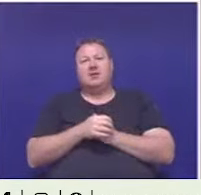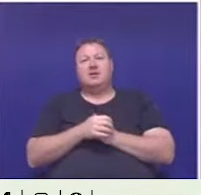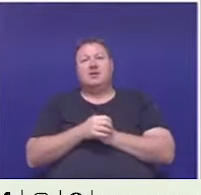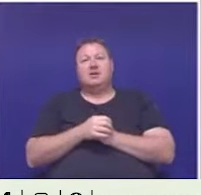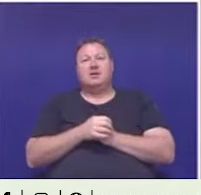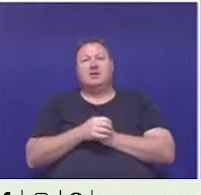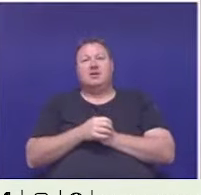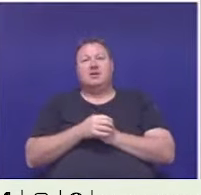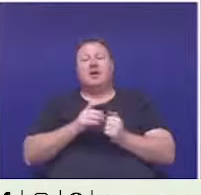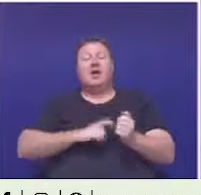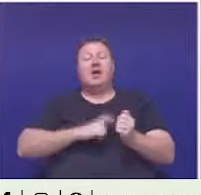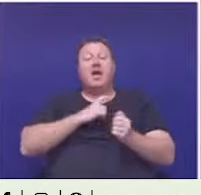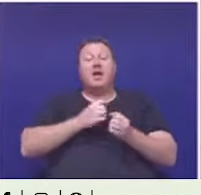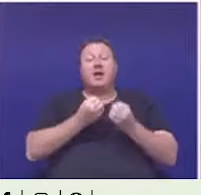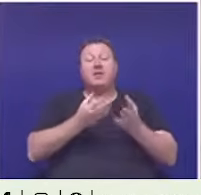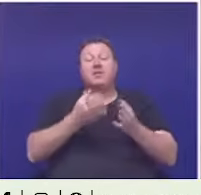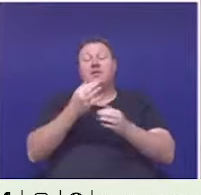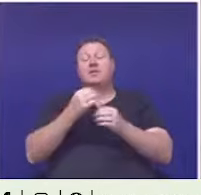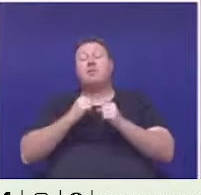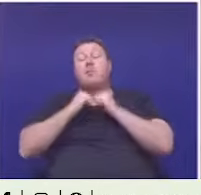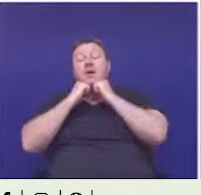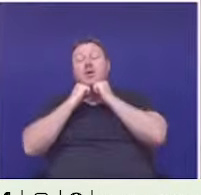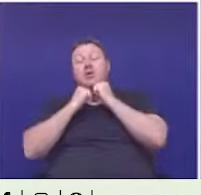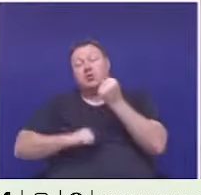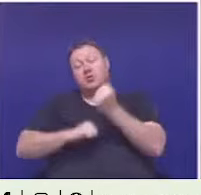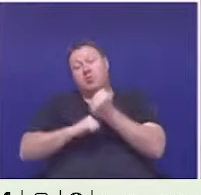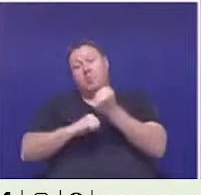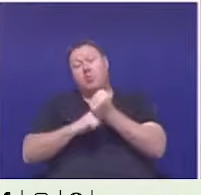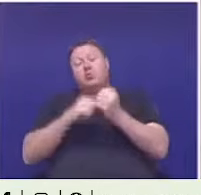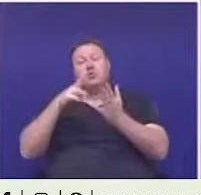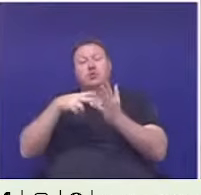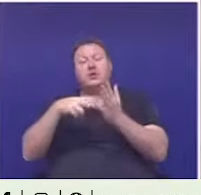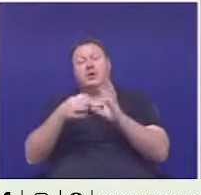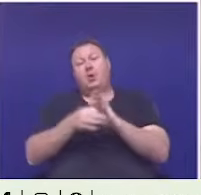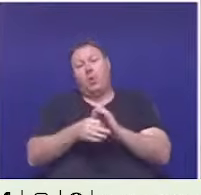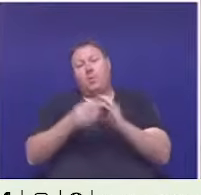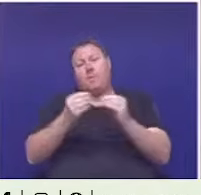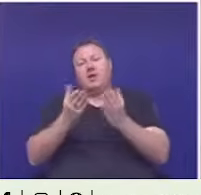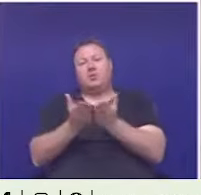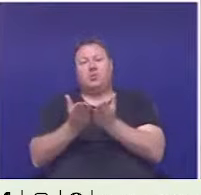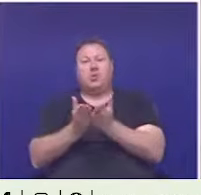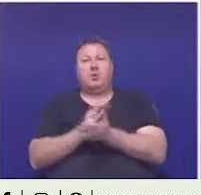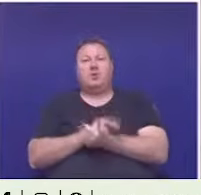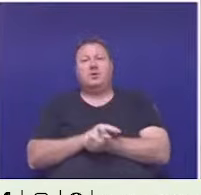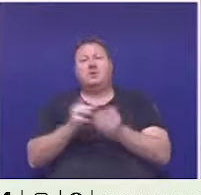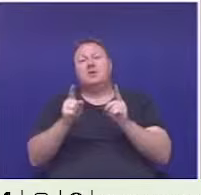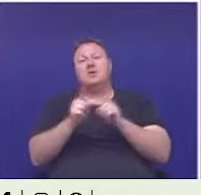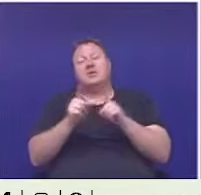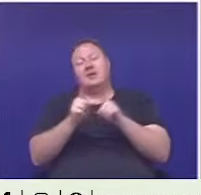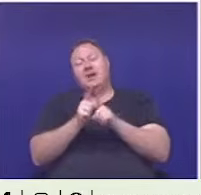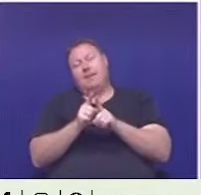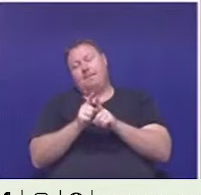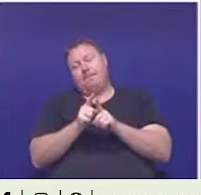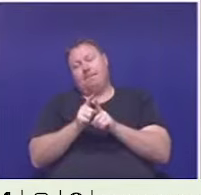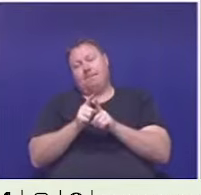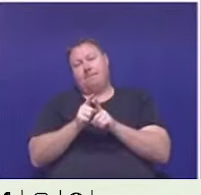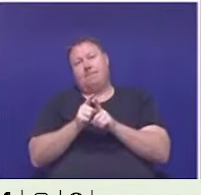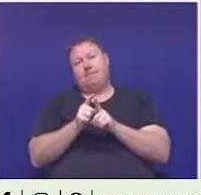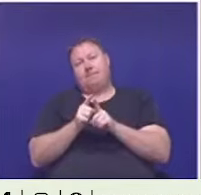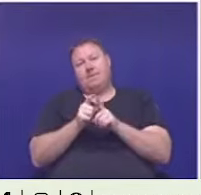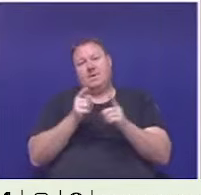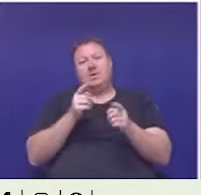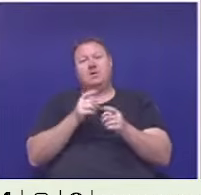and caregivers to support reading at home and in schools. We've also managed to really, through